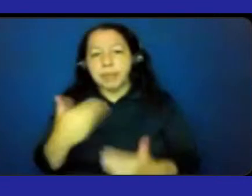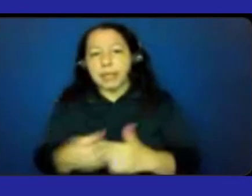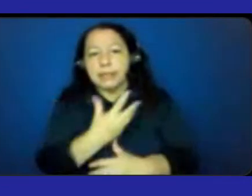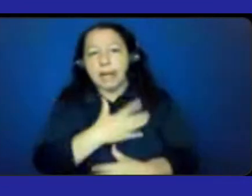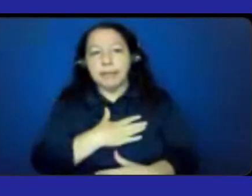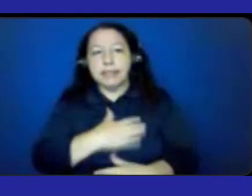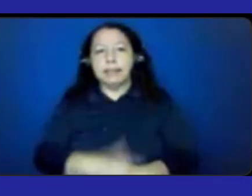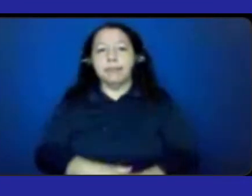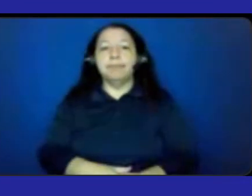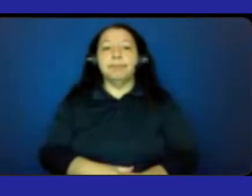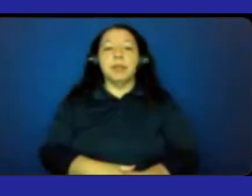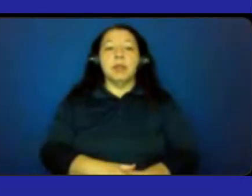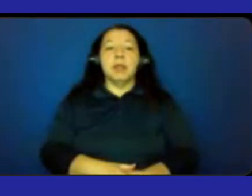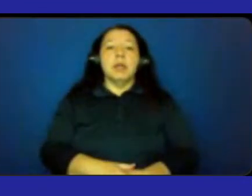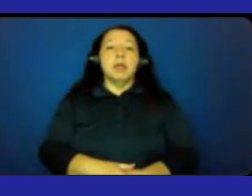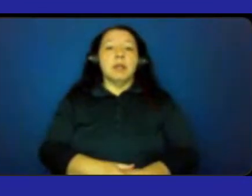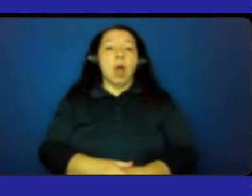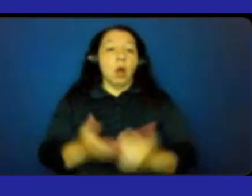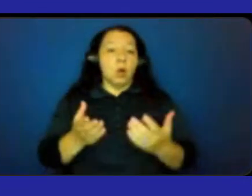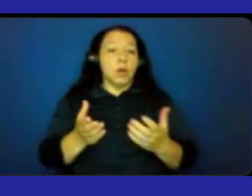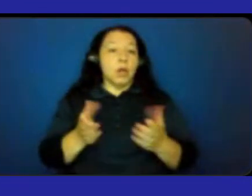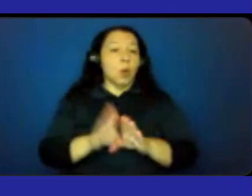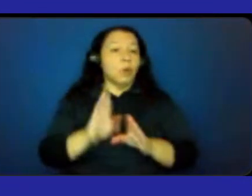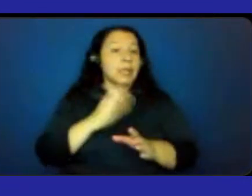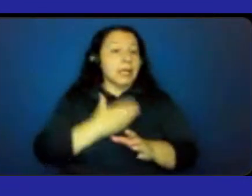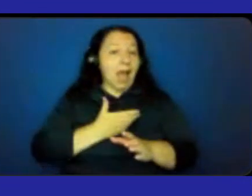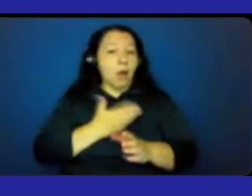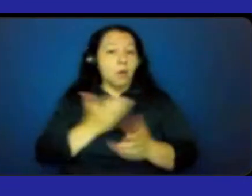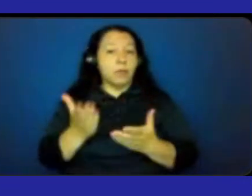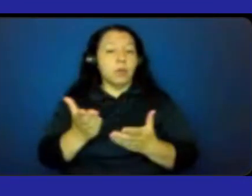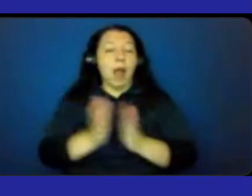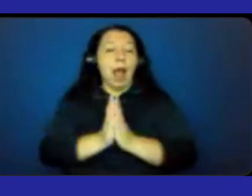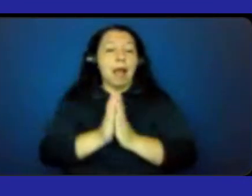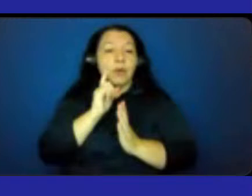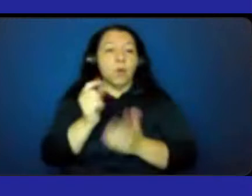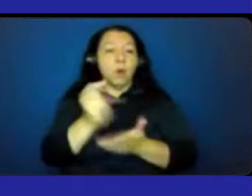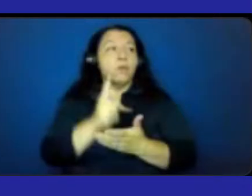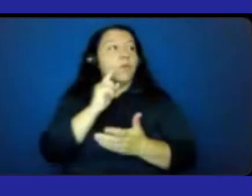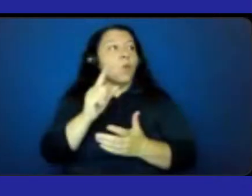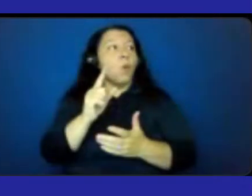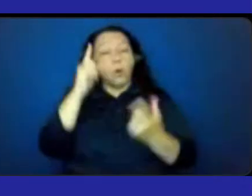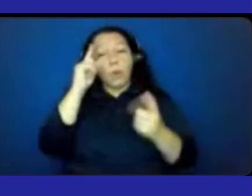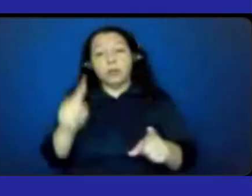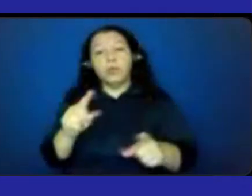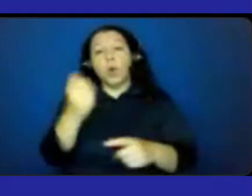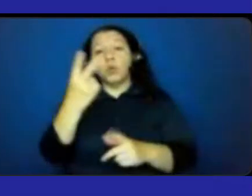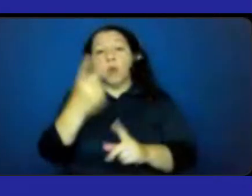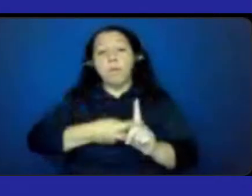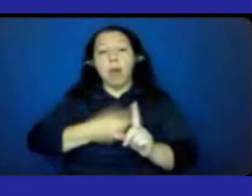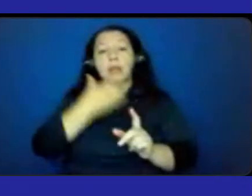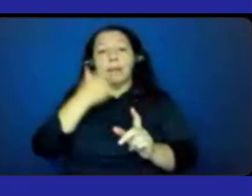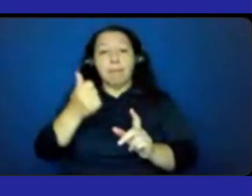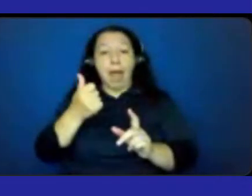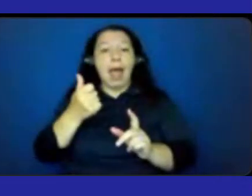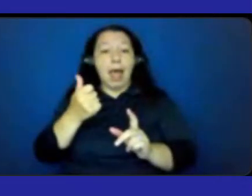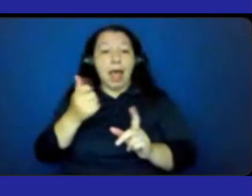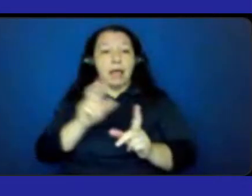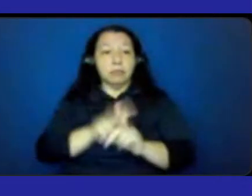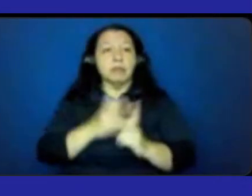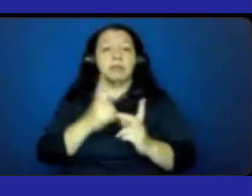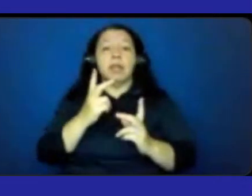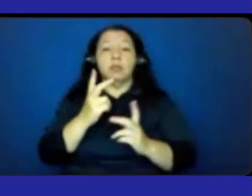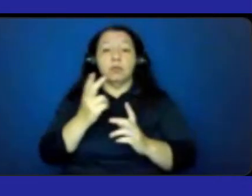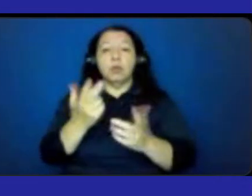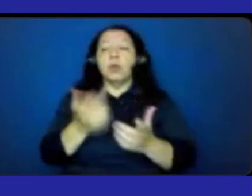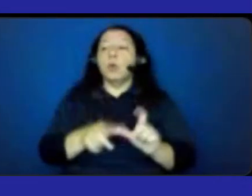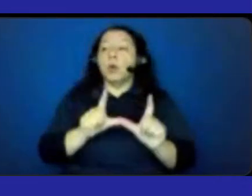So in closing, we are requesting approval of the resolution for a 12-month best interest renewal of our agreement with